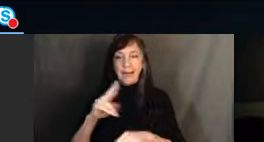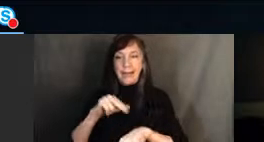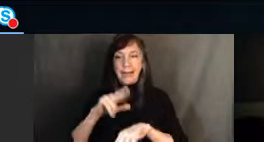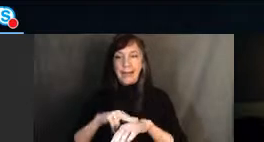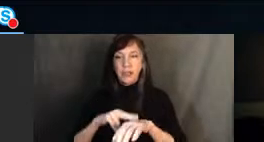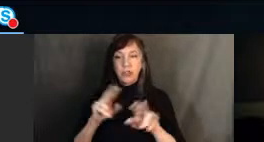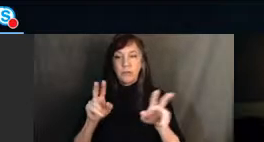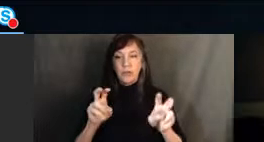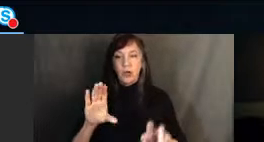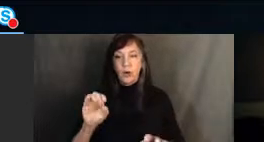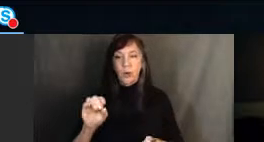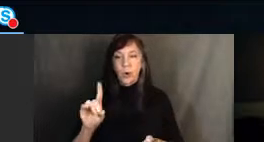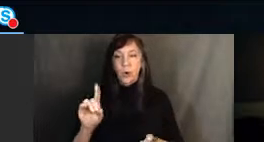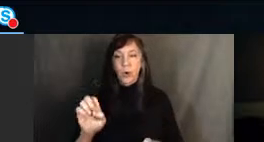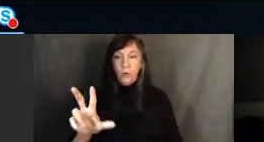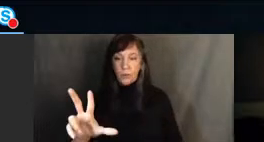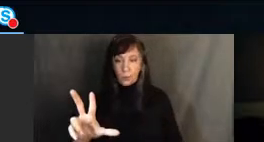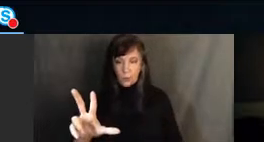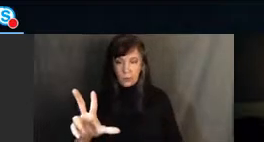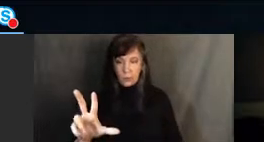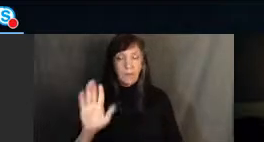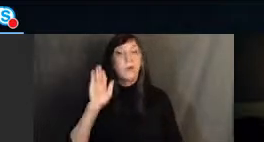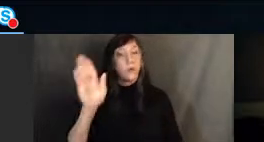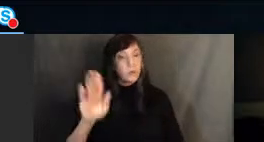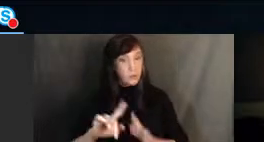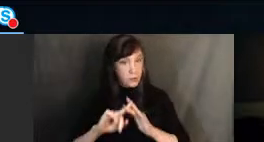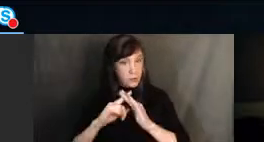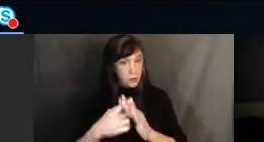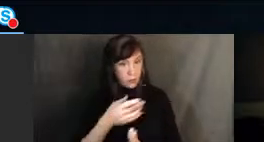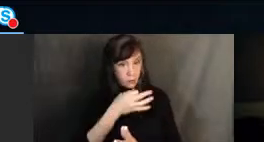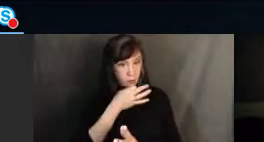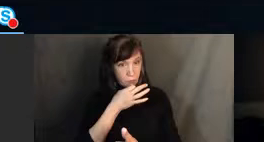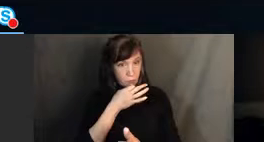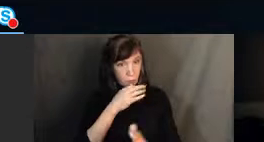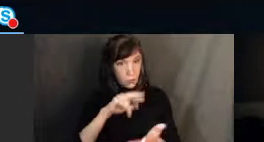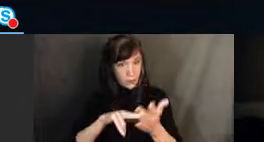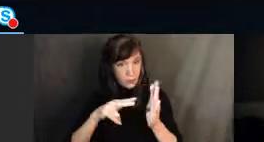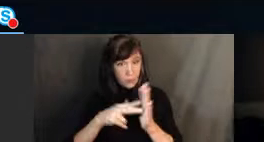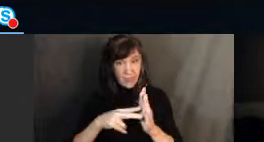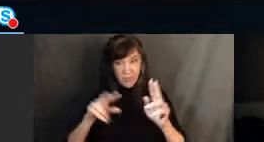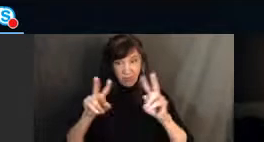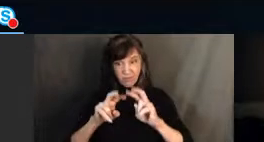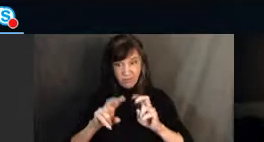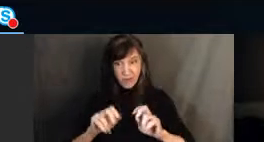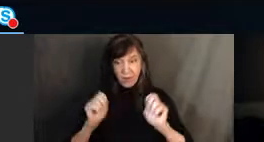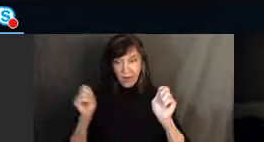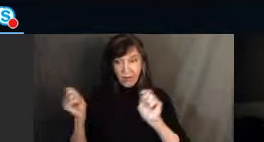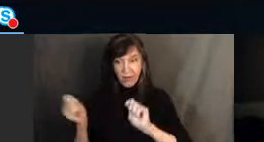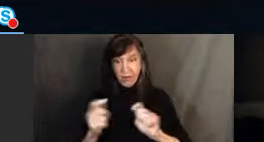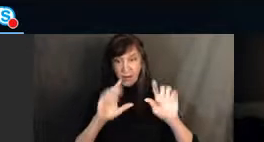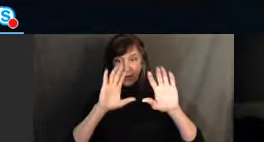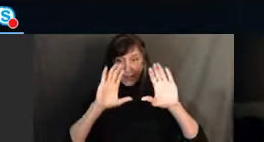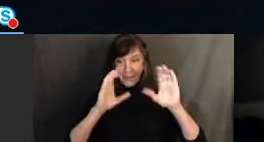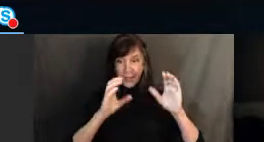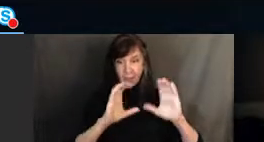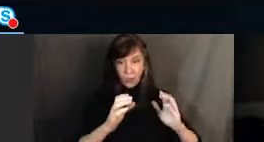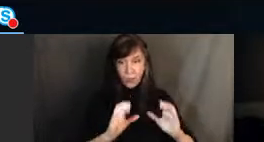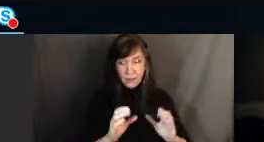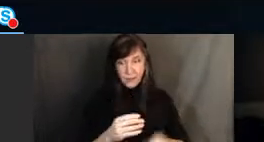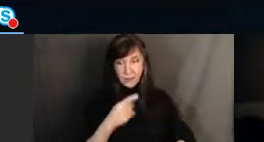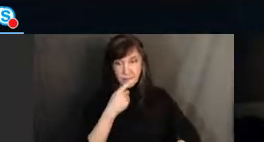about to begin pretty soon, where they're going to look at all the different types of call categories that come into